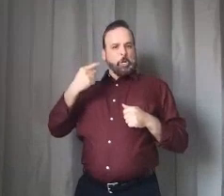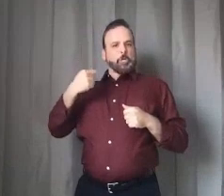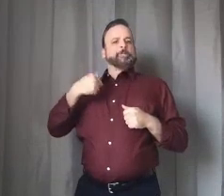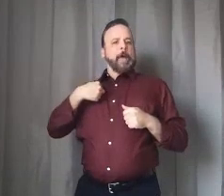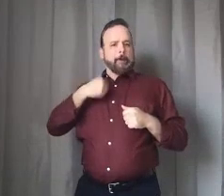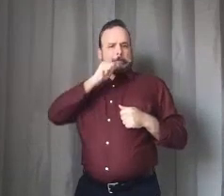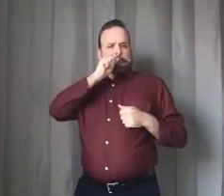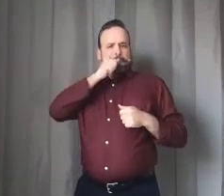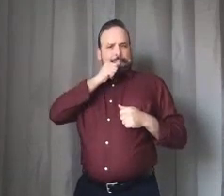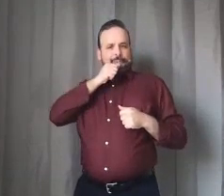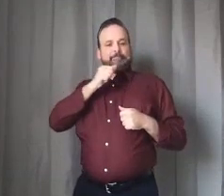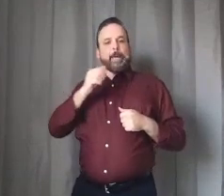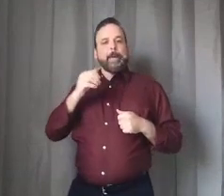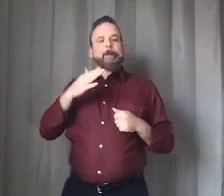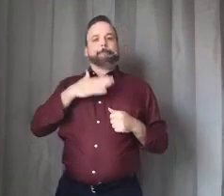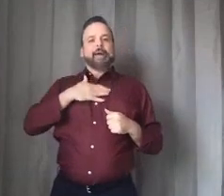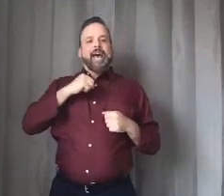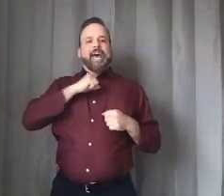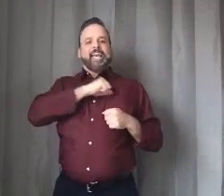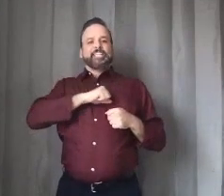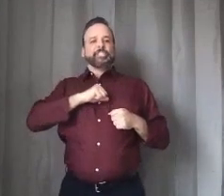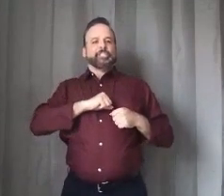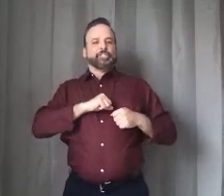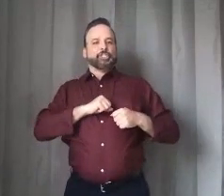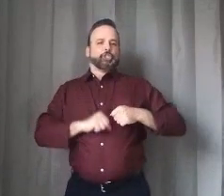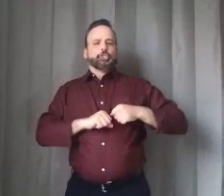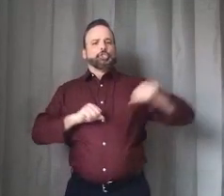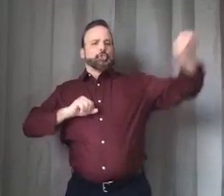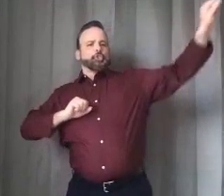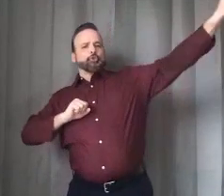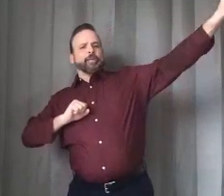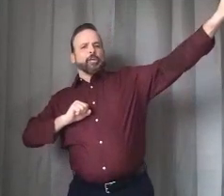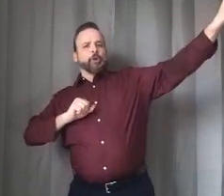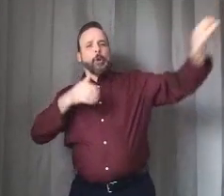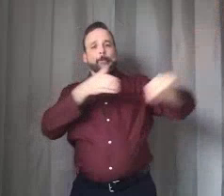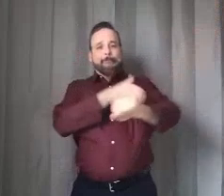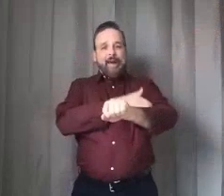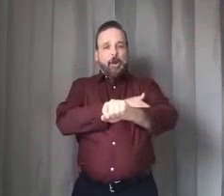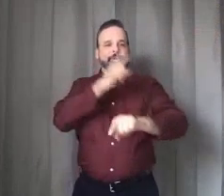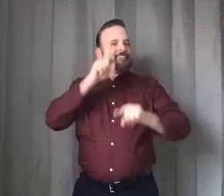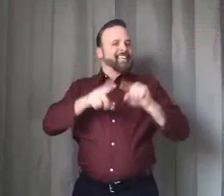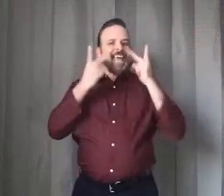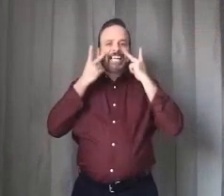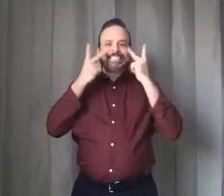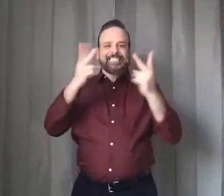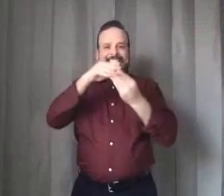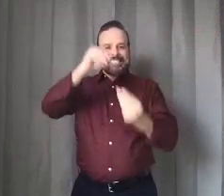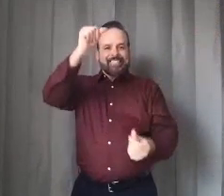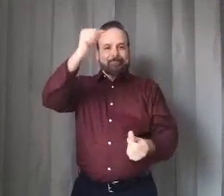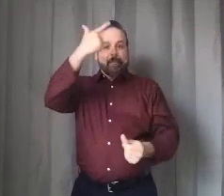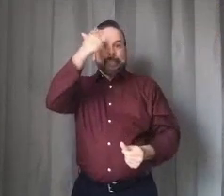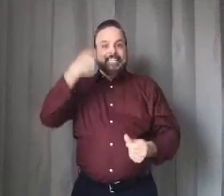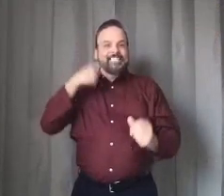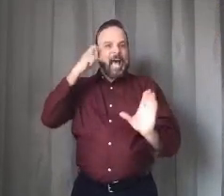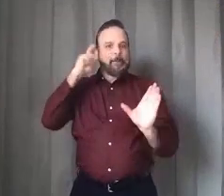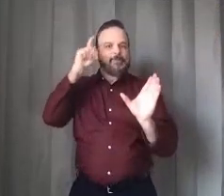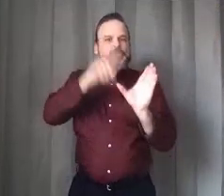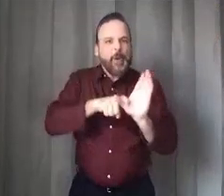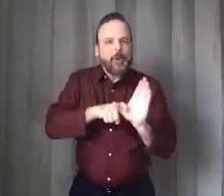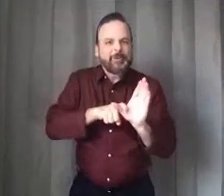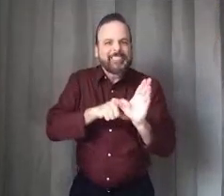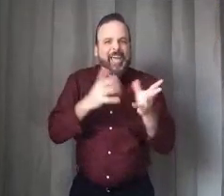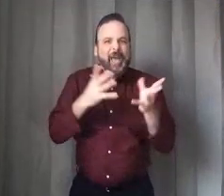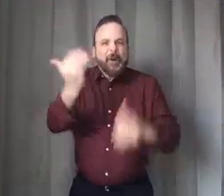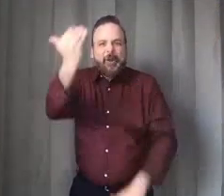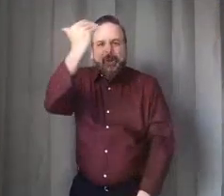Okay. So my superhero power would be invisible, because I'm nosy and I like to know what's